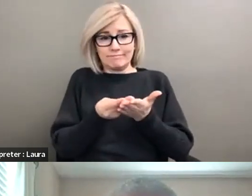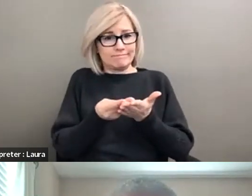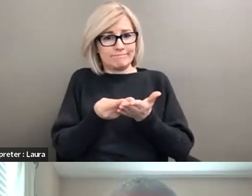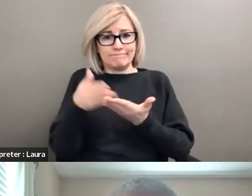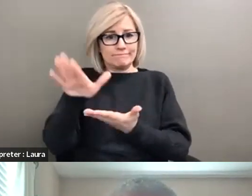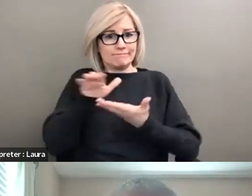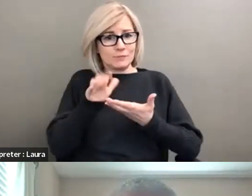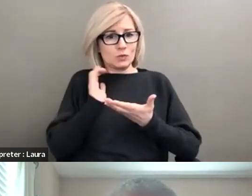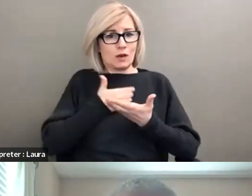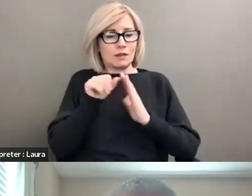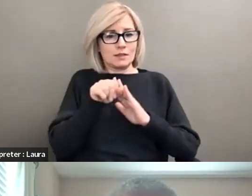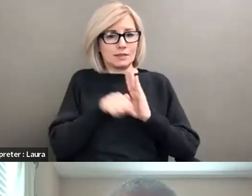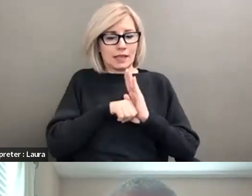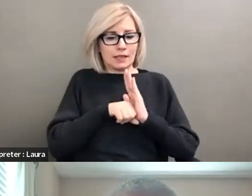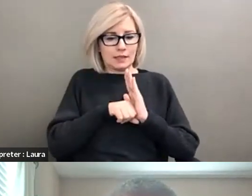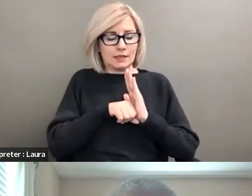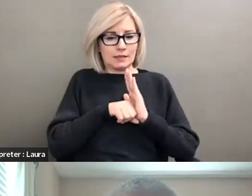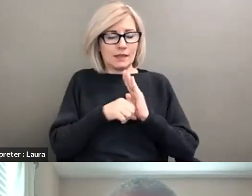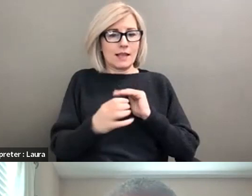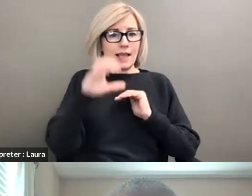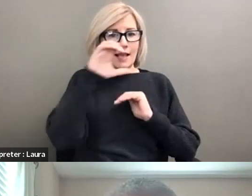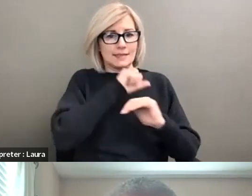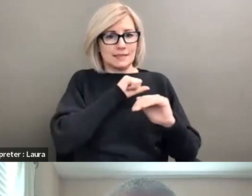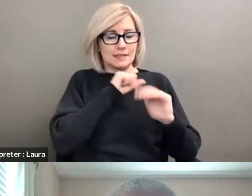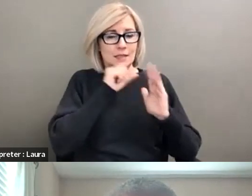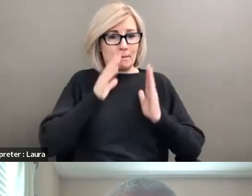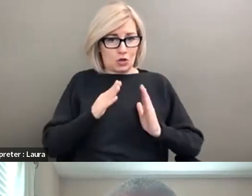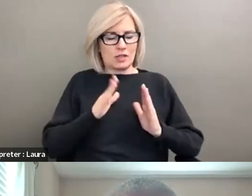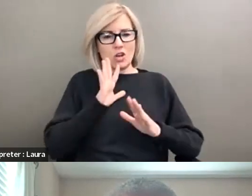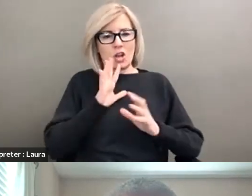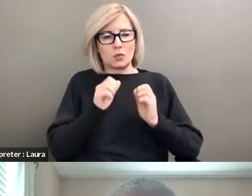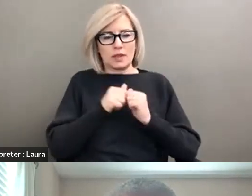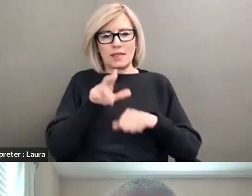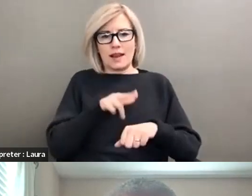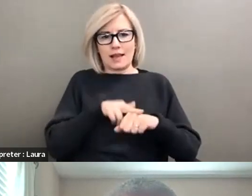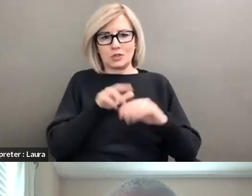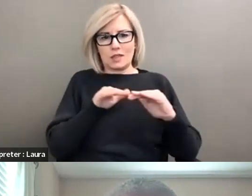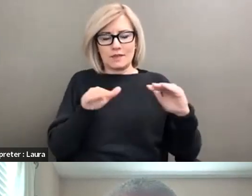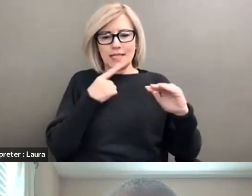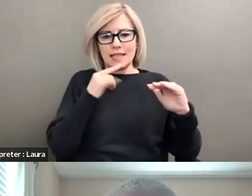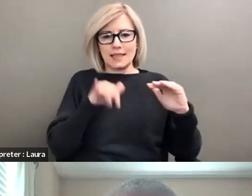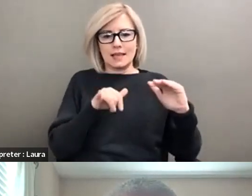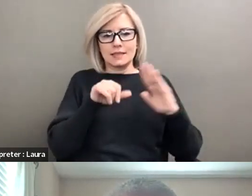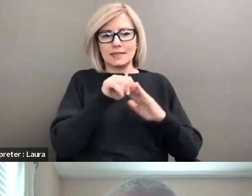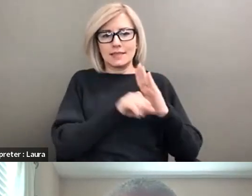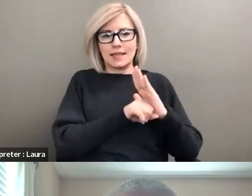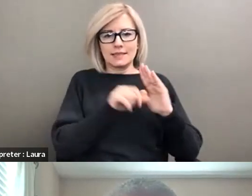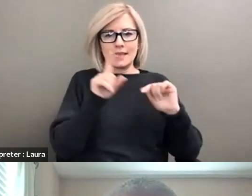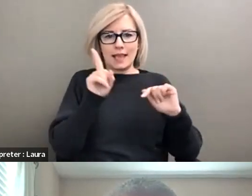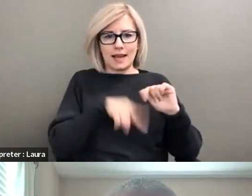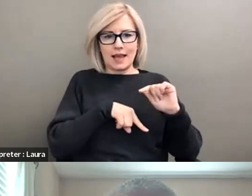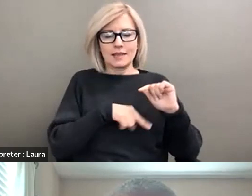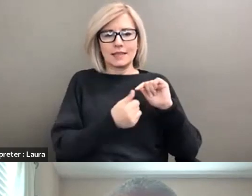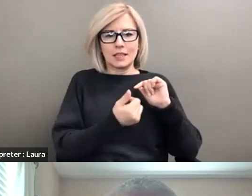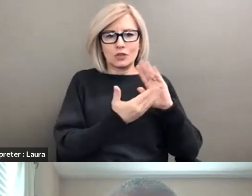state, the estimators that I talk to at the national level say that states will not be able to